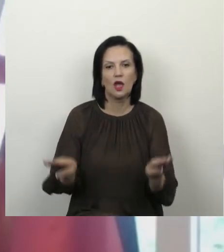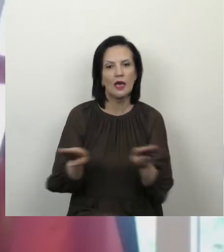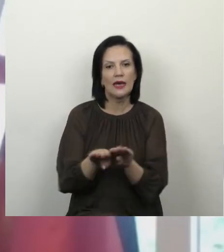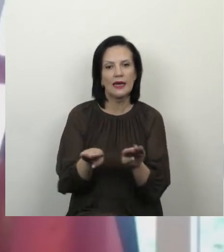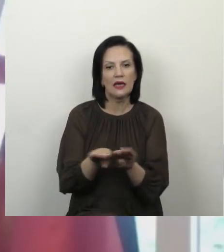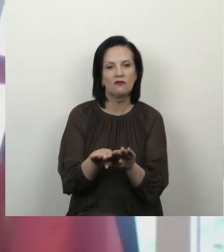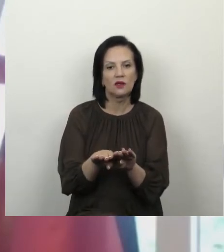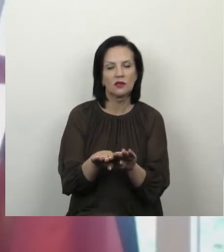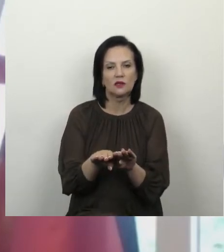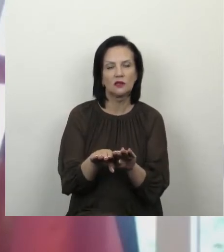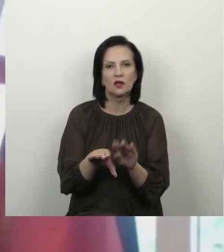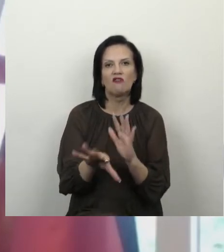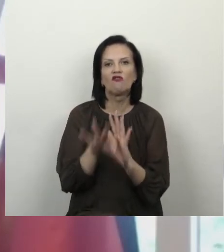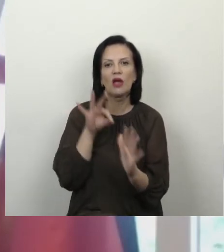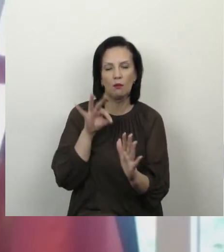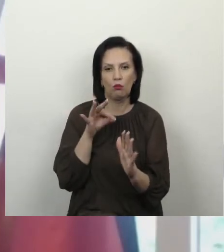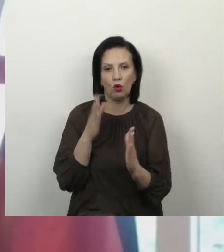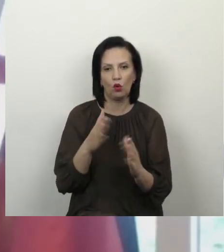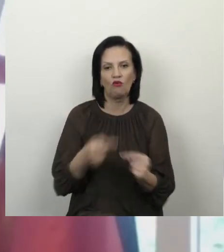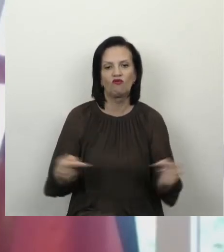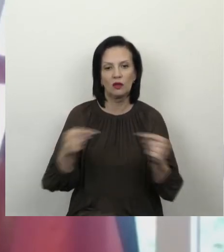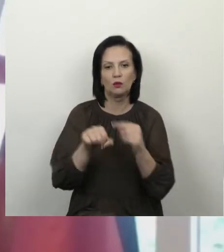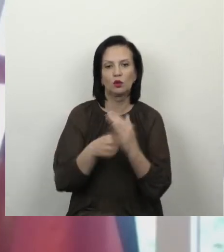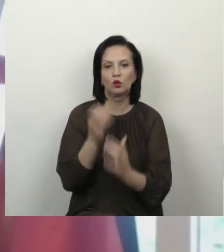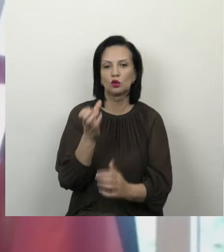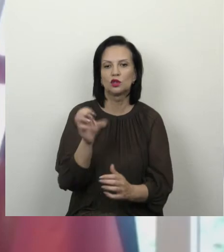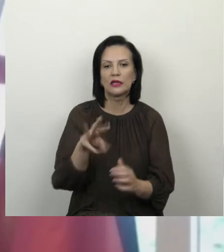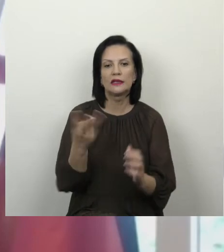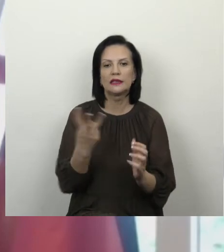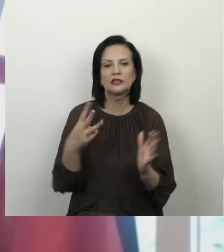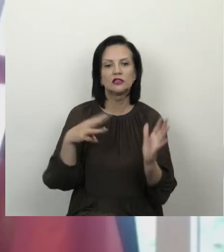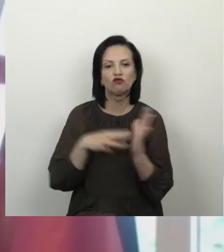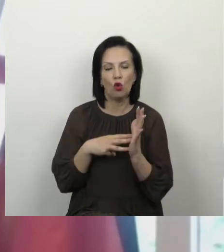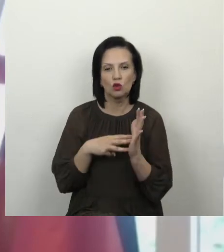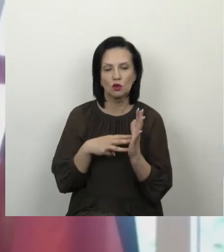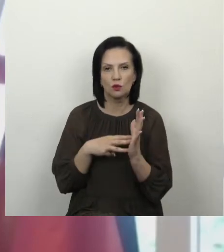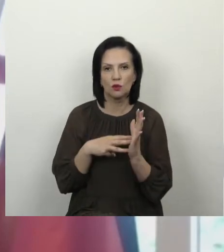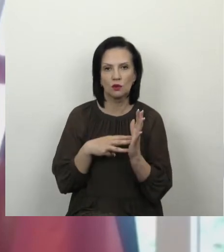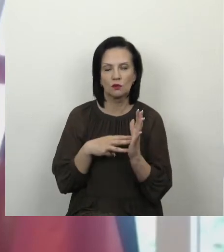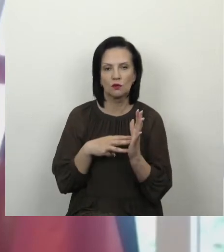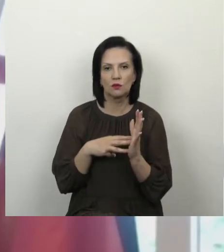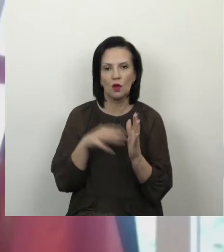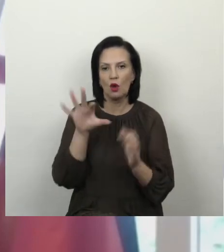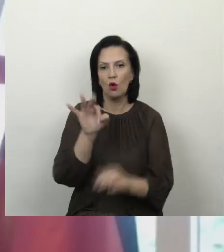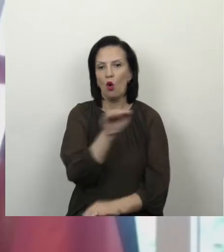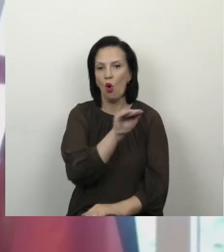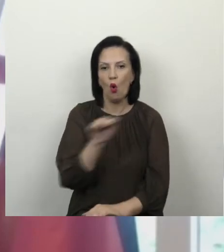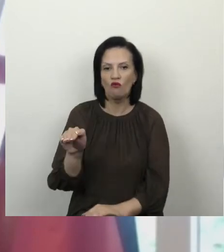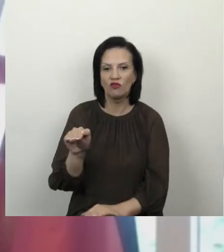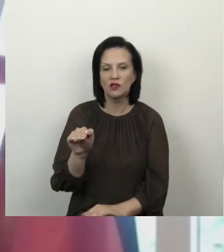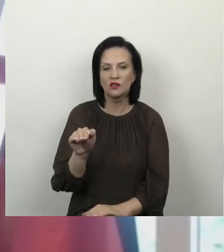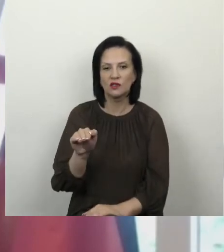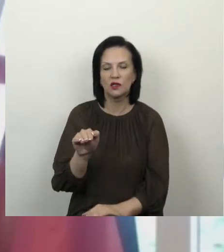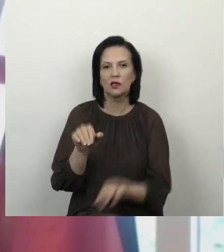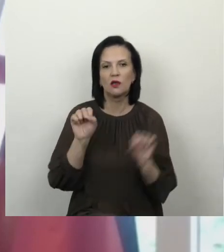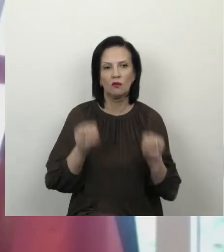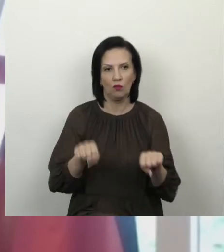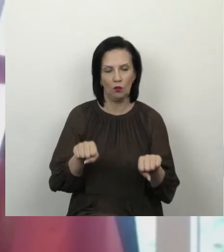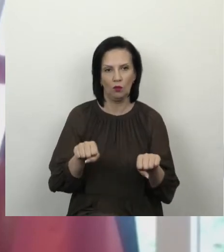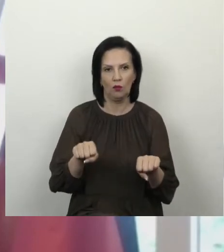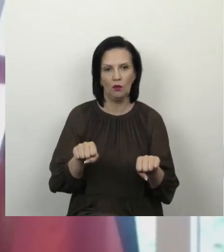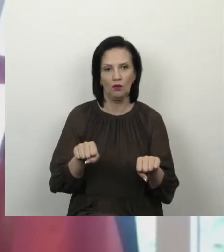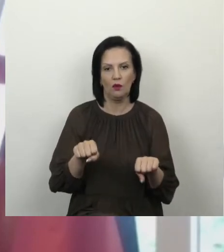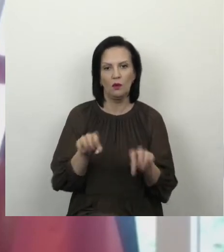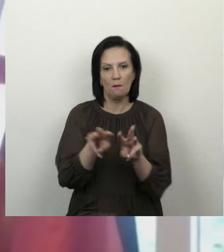choice under Article 38. In their official function, ministers must therefore also